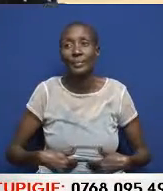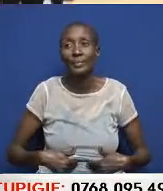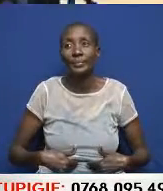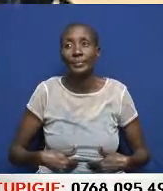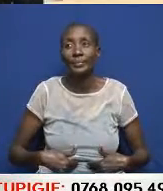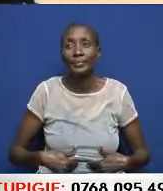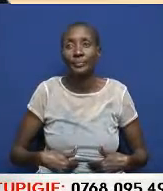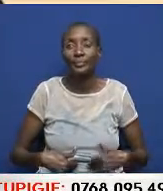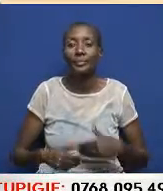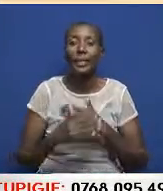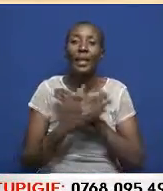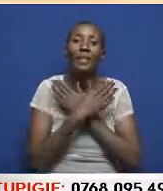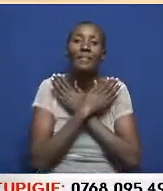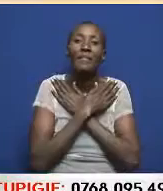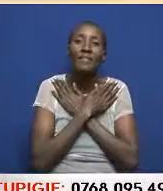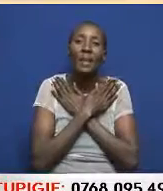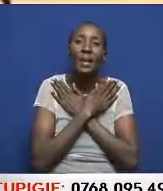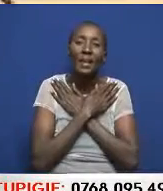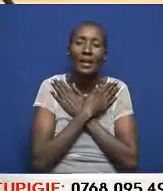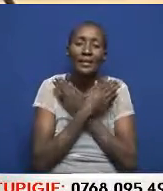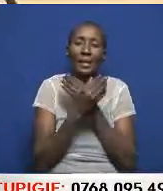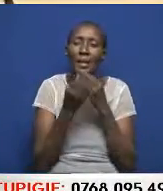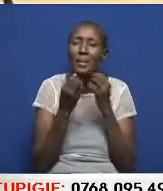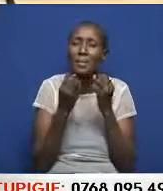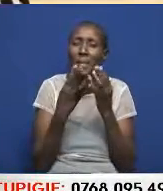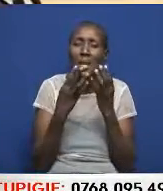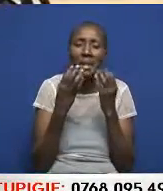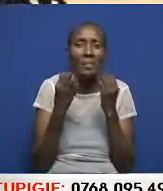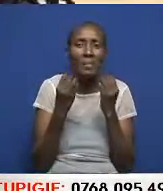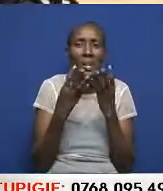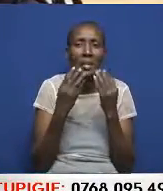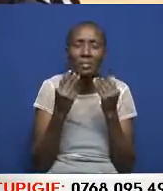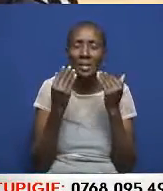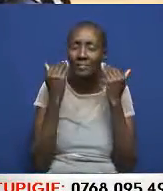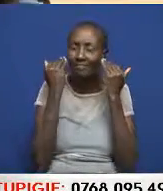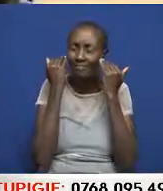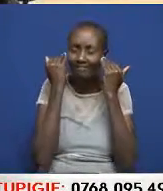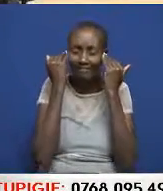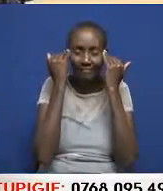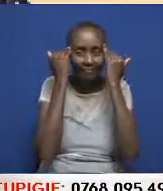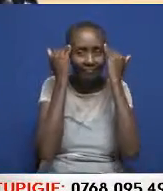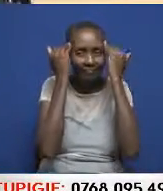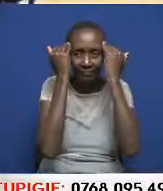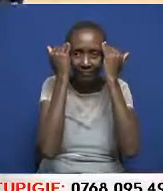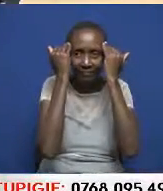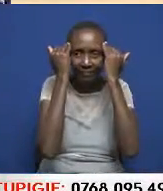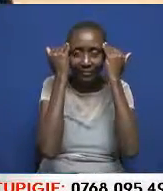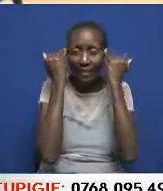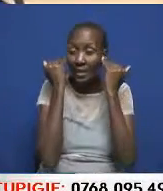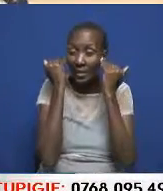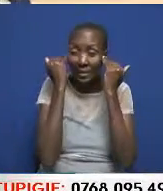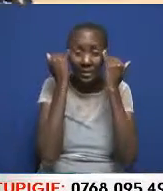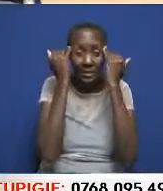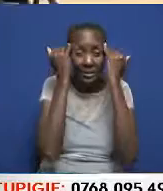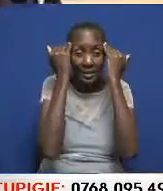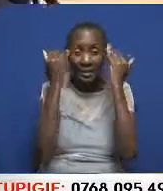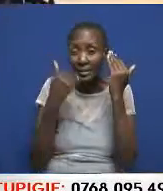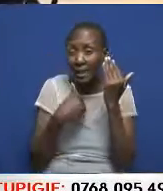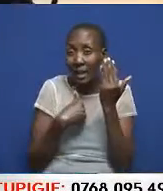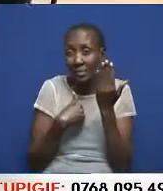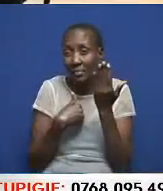Marafiki wengi, just because ya depression, wanaenda into depression and kidogo